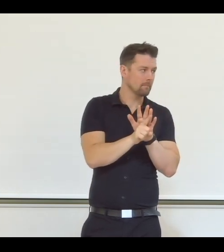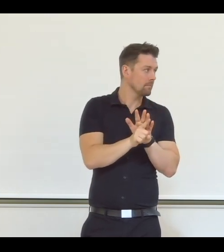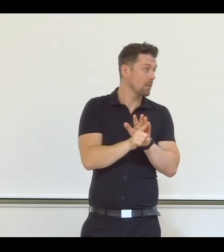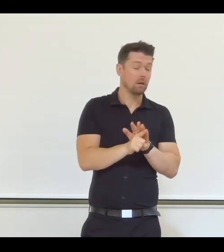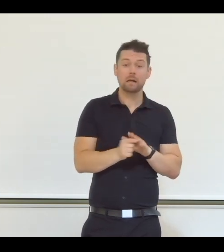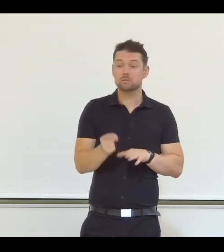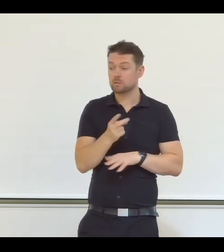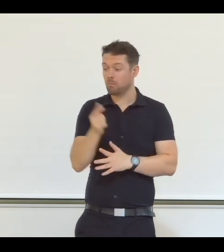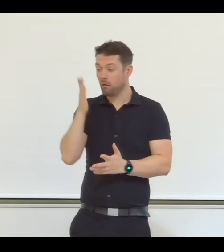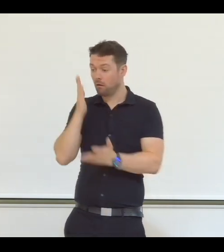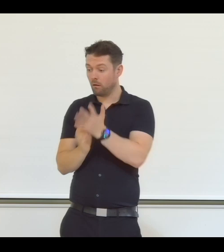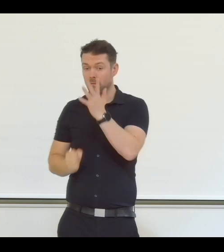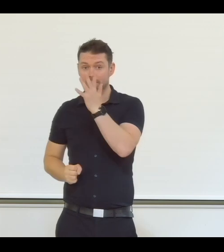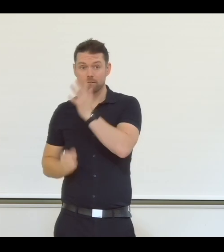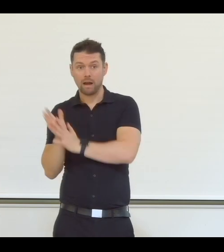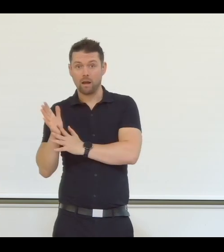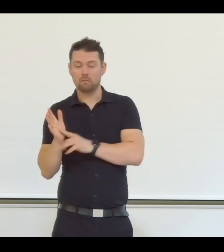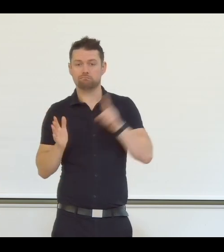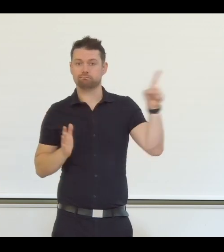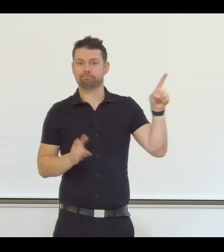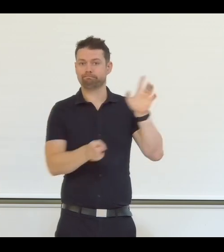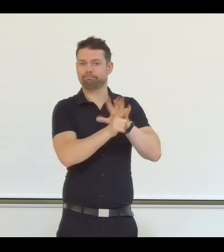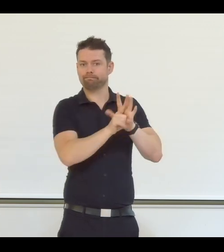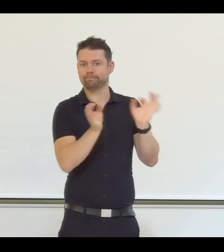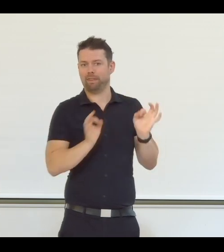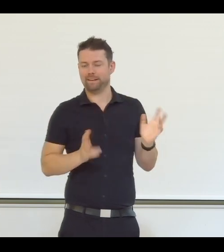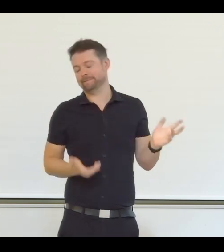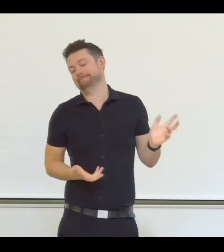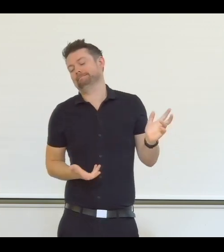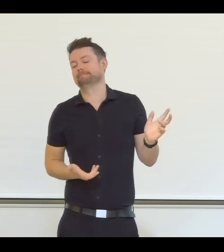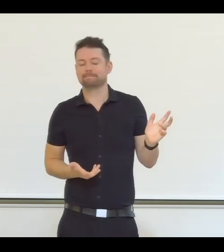real fire, they did not trigger an alarm.